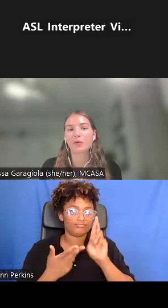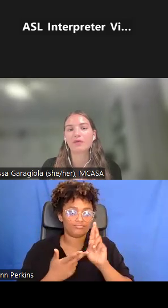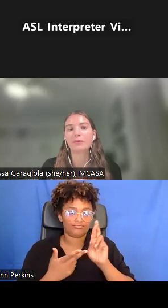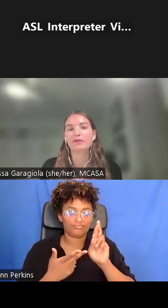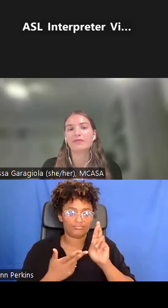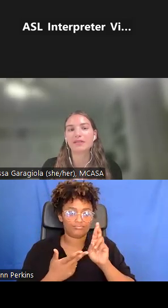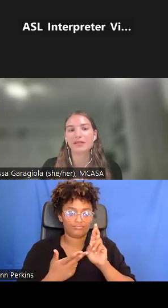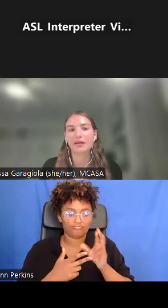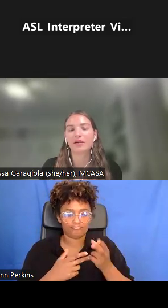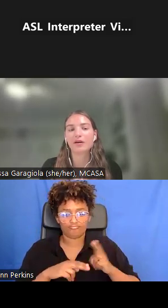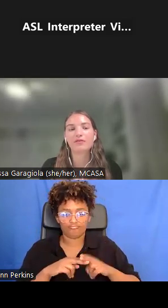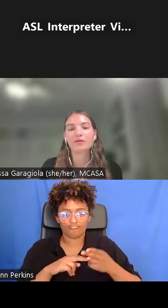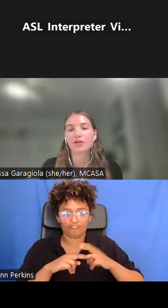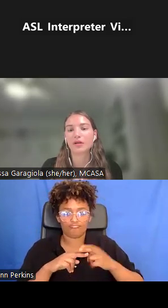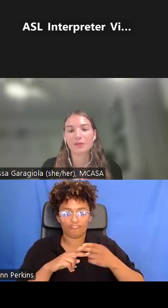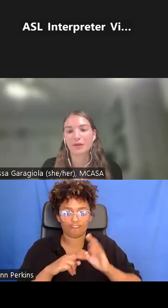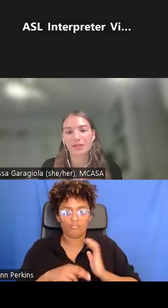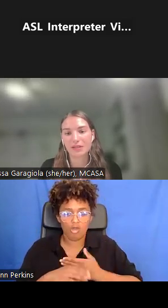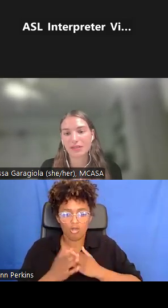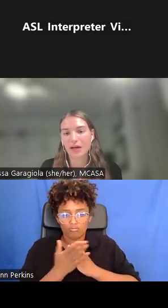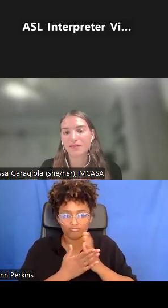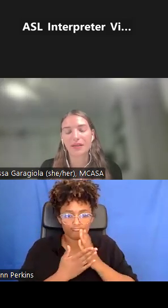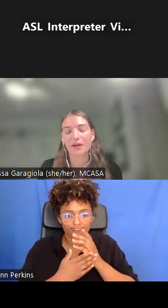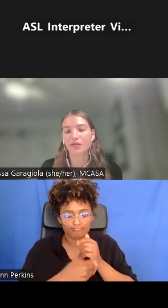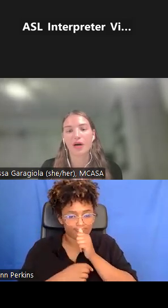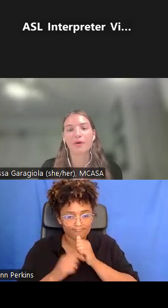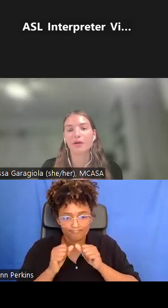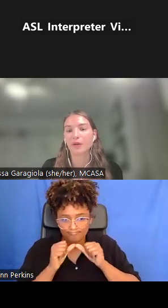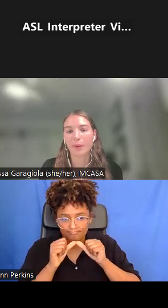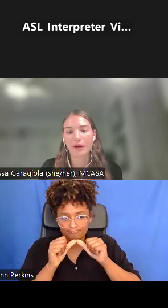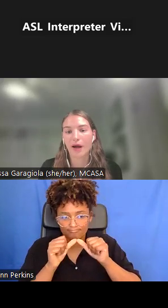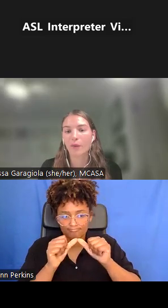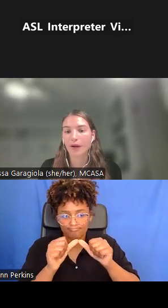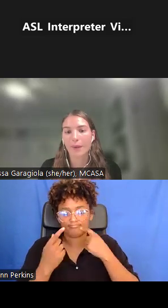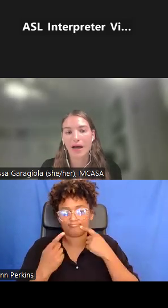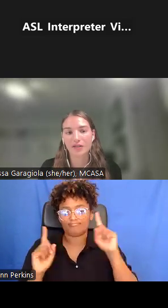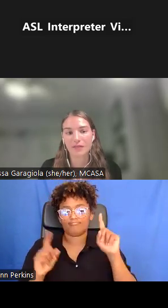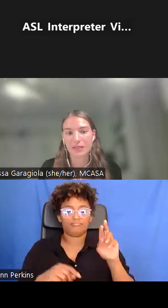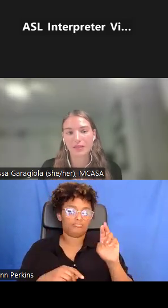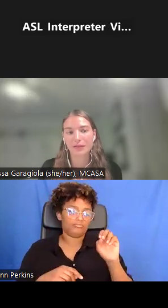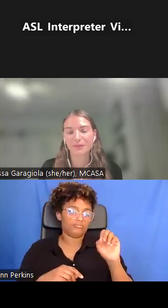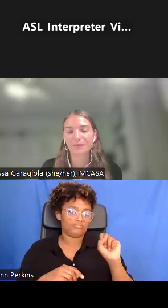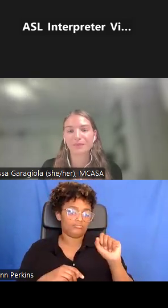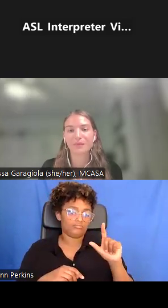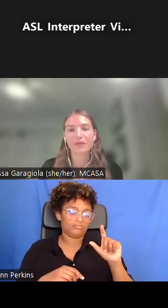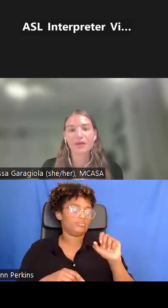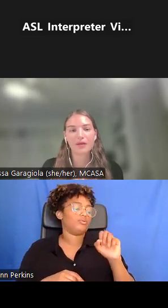ourselves and hopefully preventing future experiences of vicarious trauma or burnout or compassion